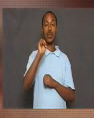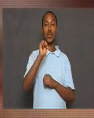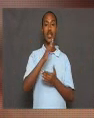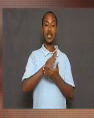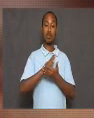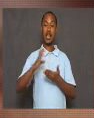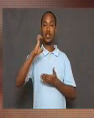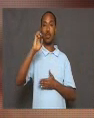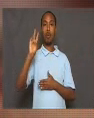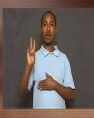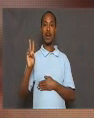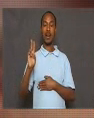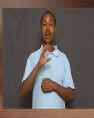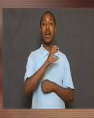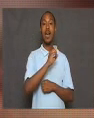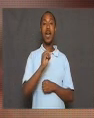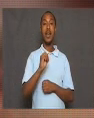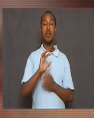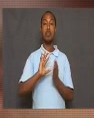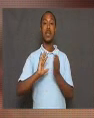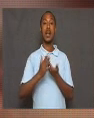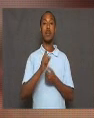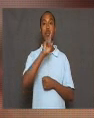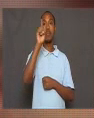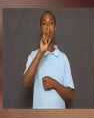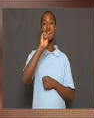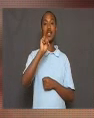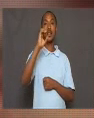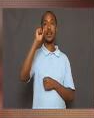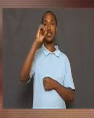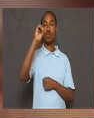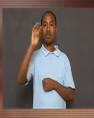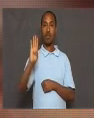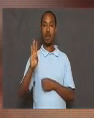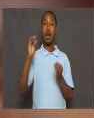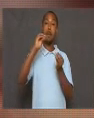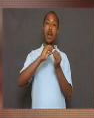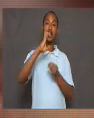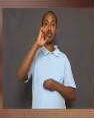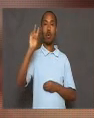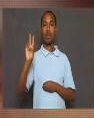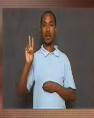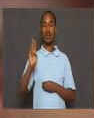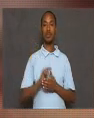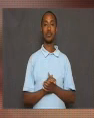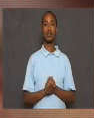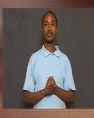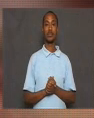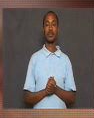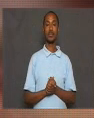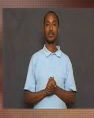would displace copper and become zinc sulfate plus copper.